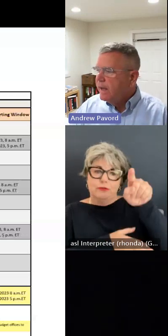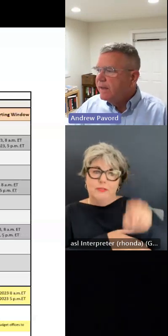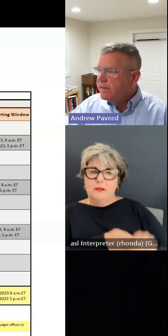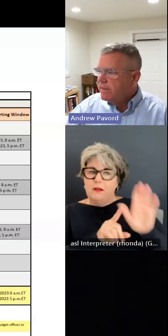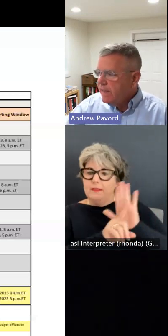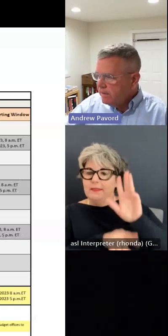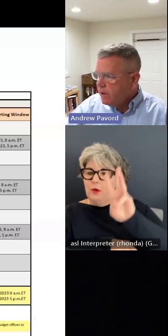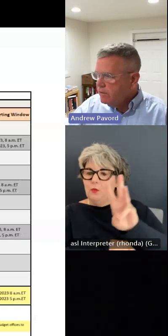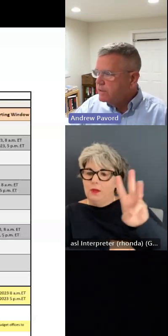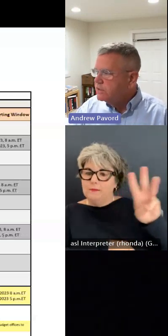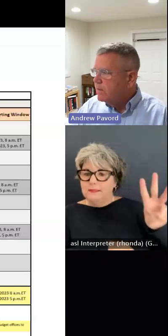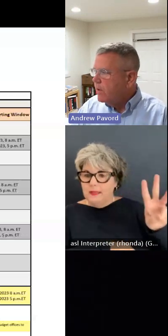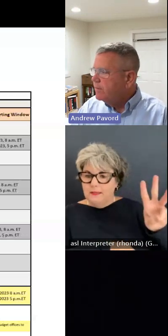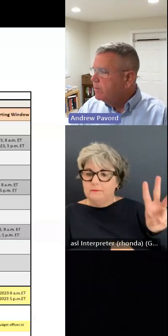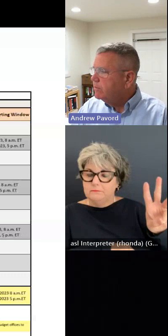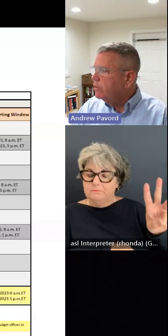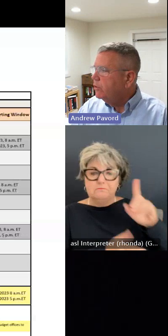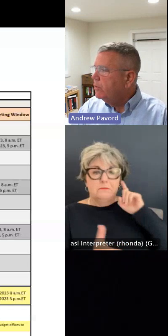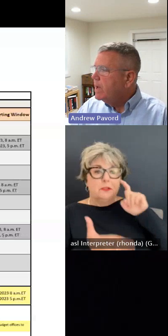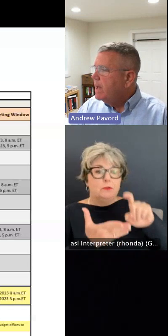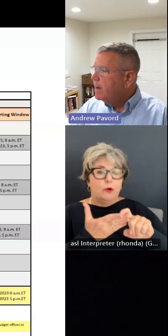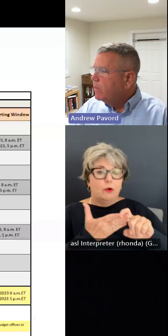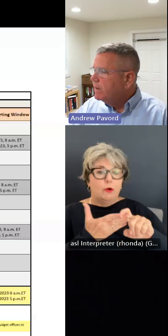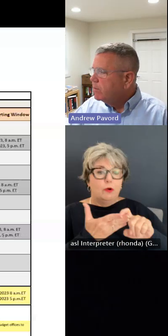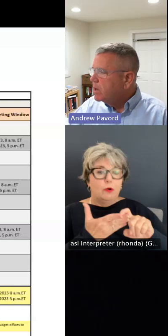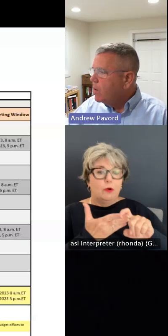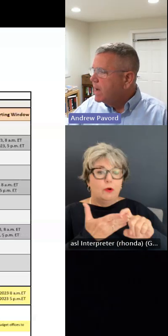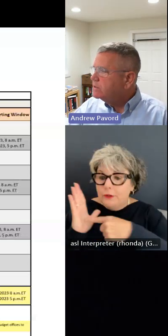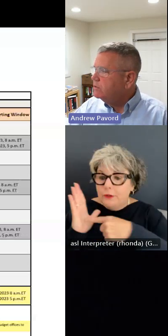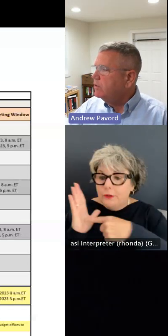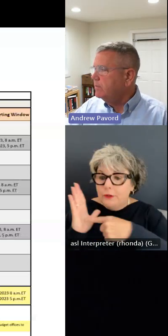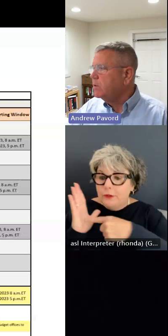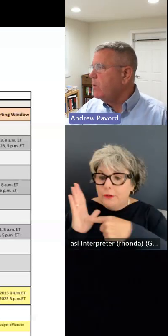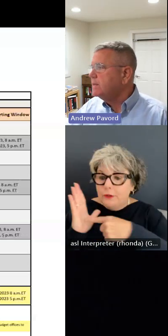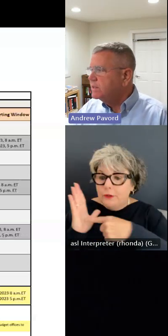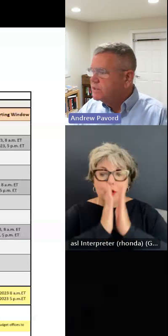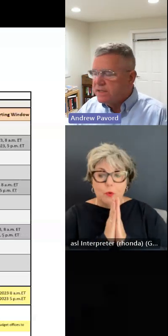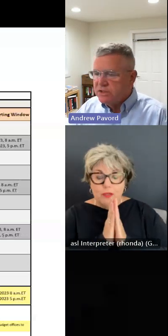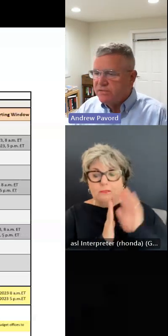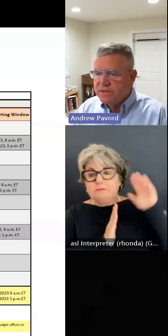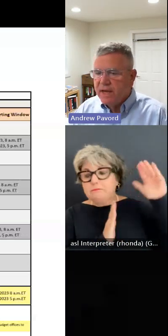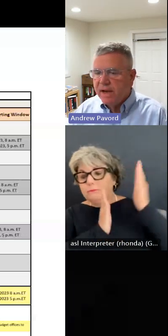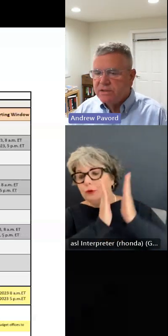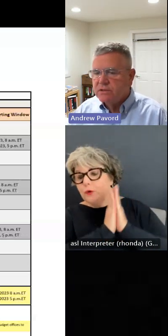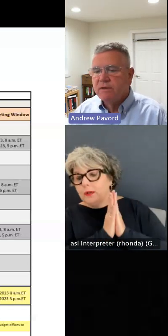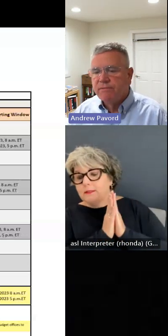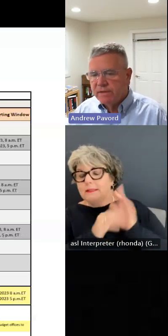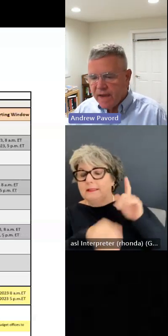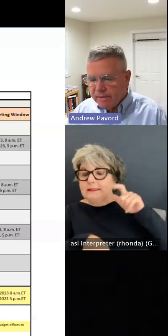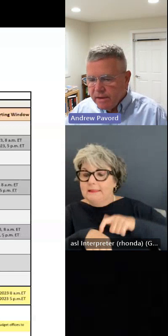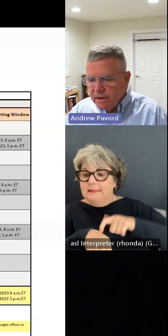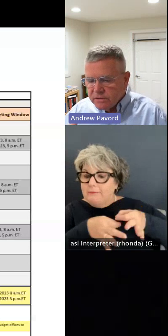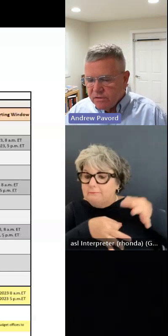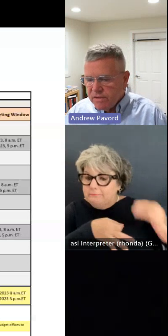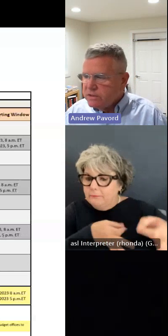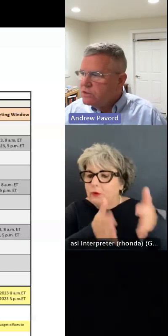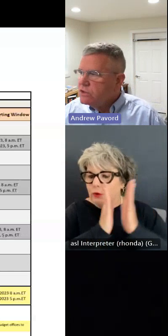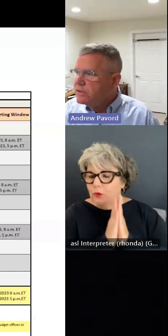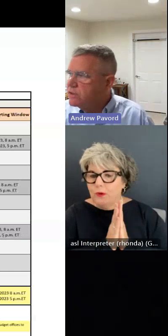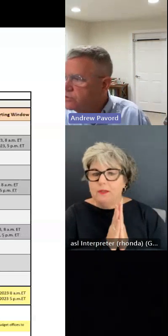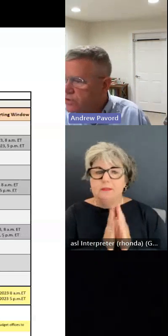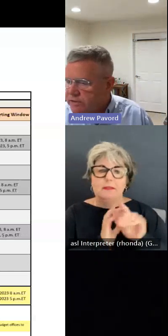website, and that you can see when they're due and when you can request extensions for deadlines and stuff like that.